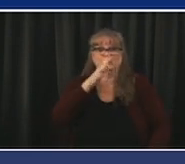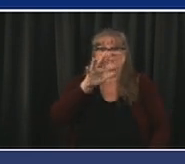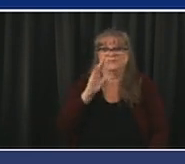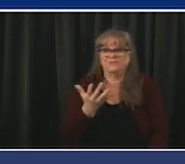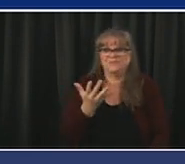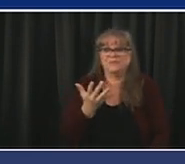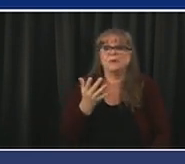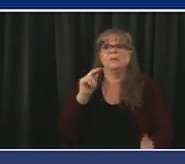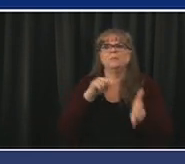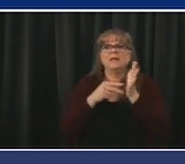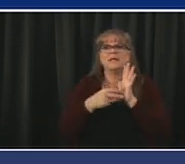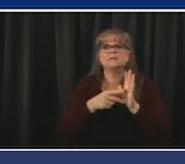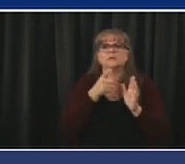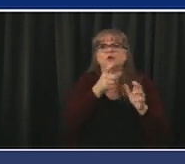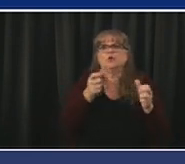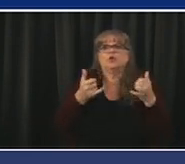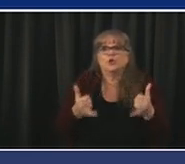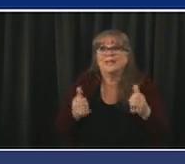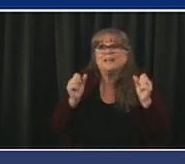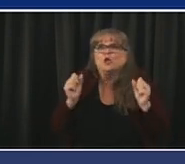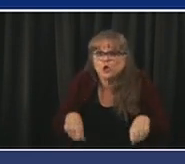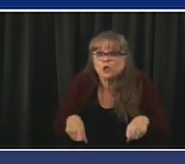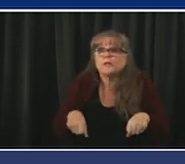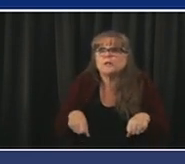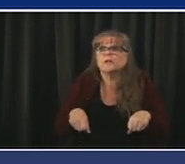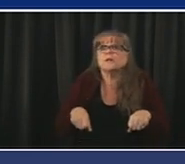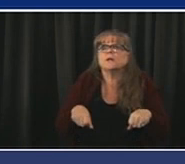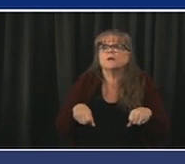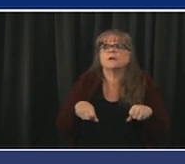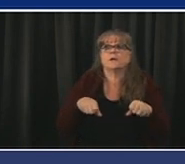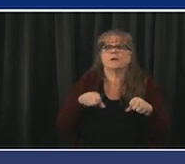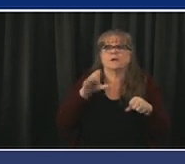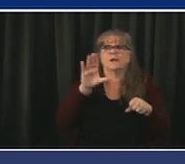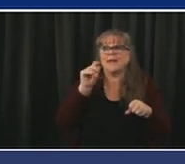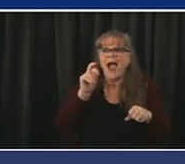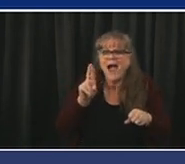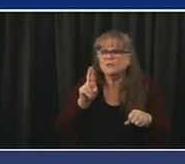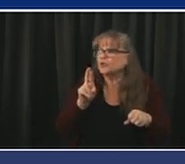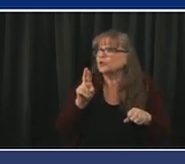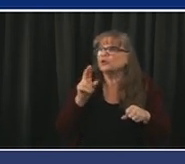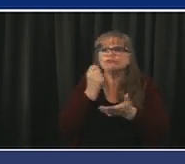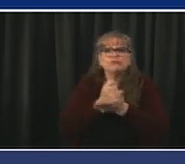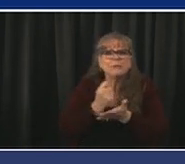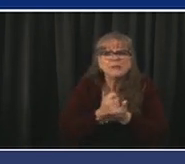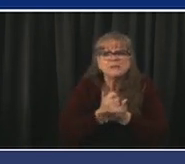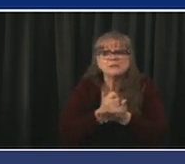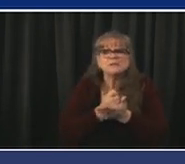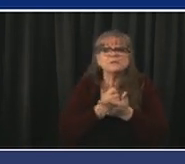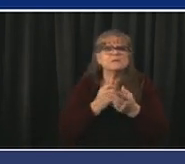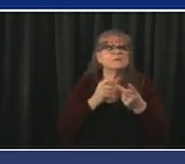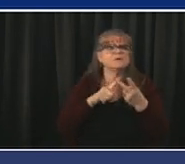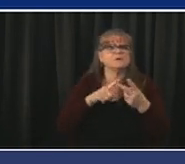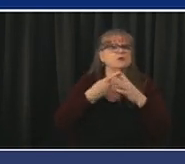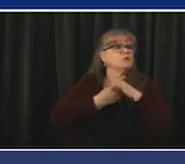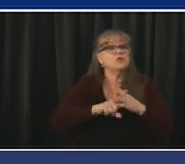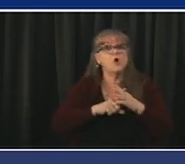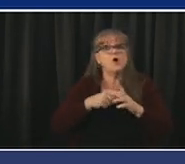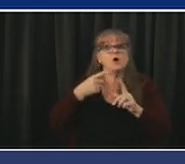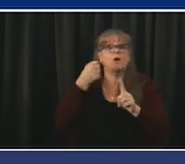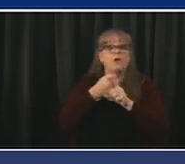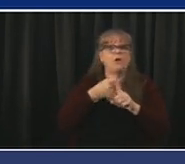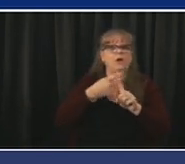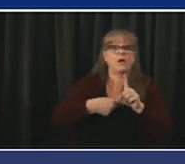currently receiving cancer treatment or have been treated within the last month. You have chronic kidney disease,